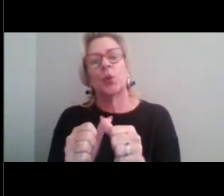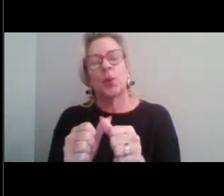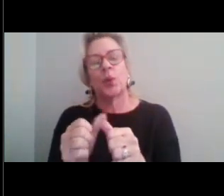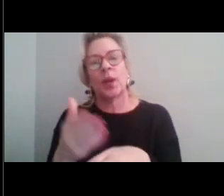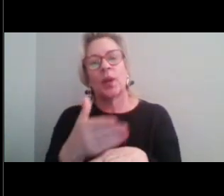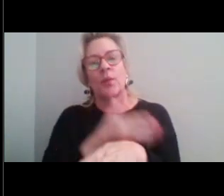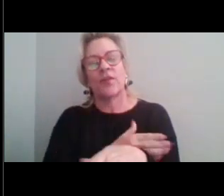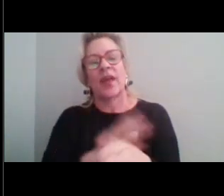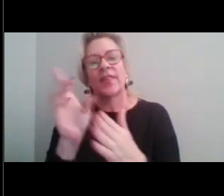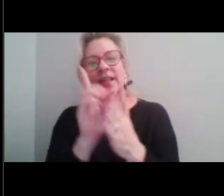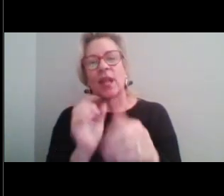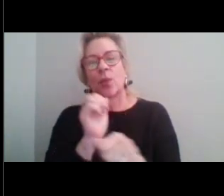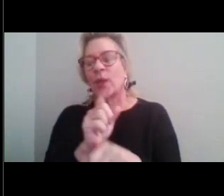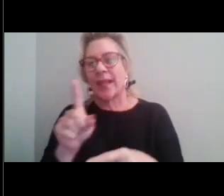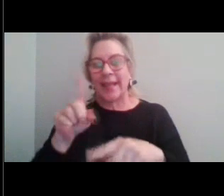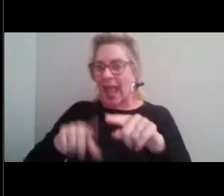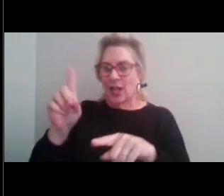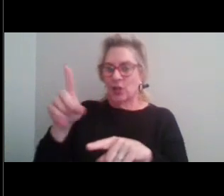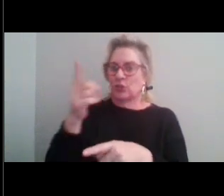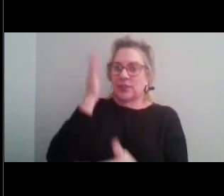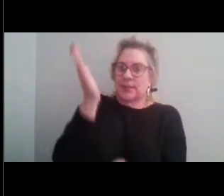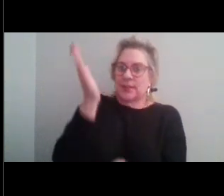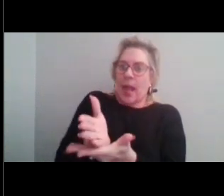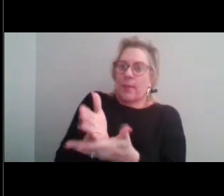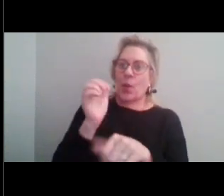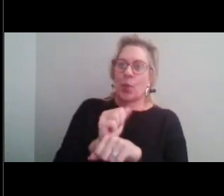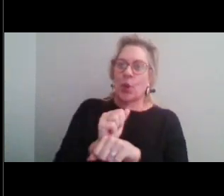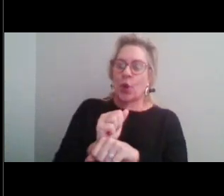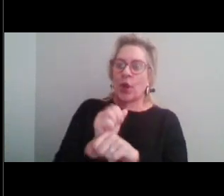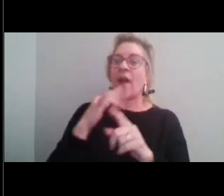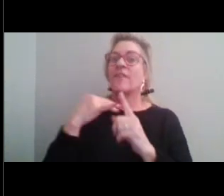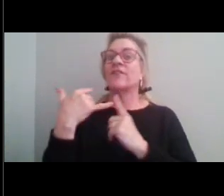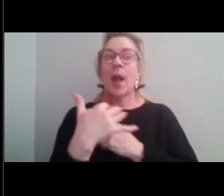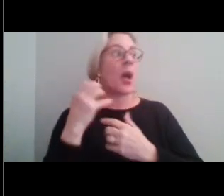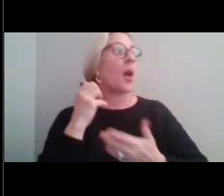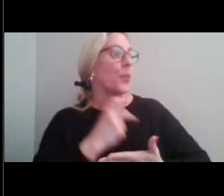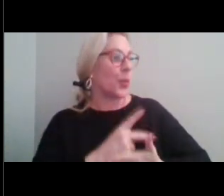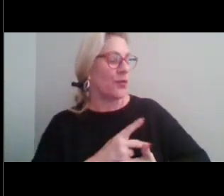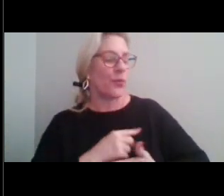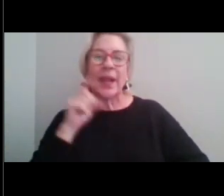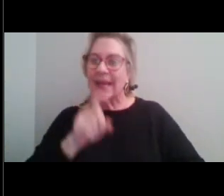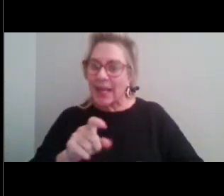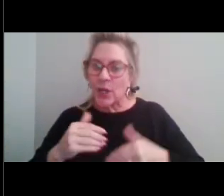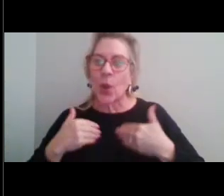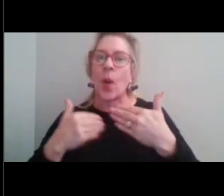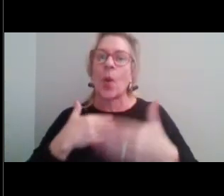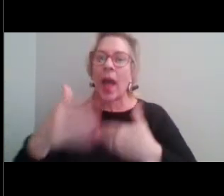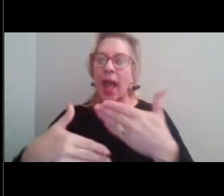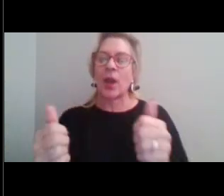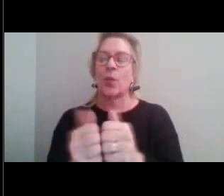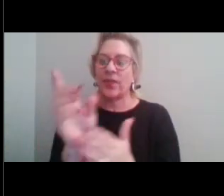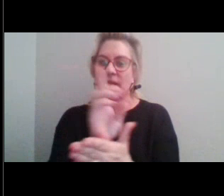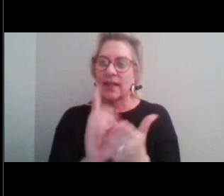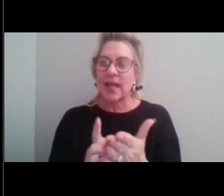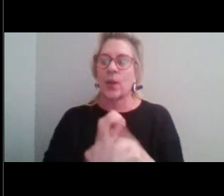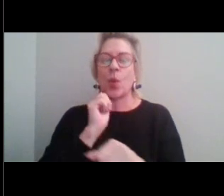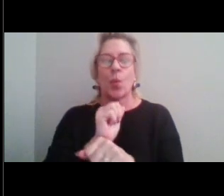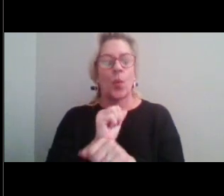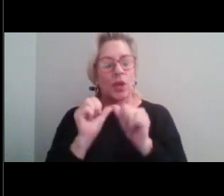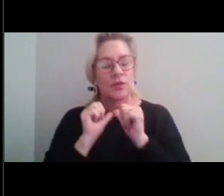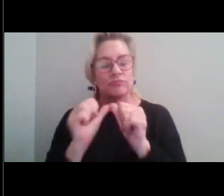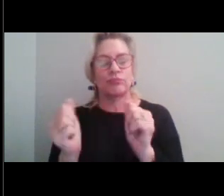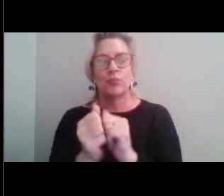you can't just stop the work. The environmental documents are done. We should advance the advanced design work so we can continue to work with the communities on how they'll